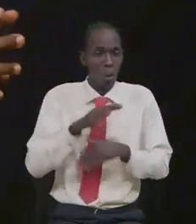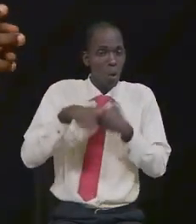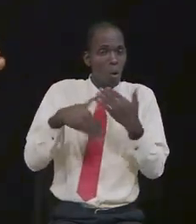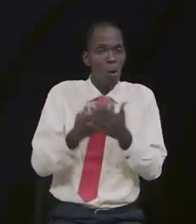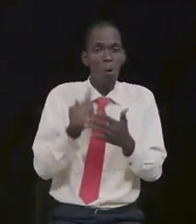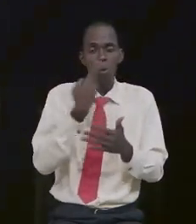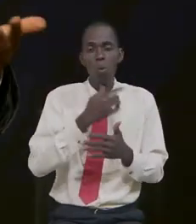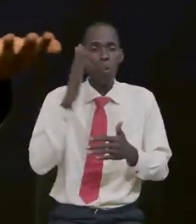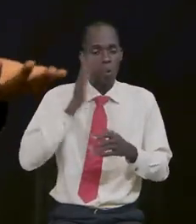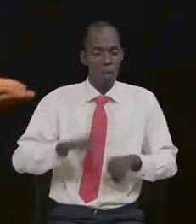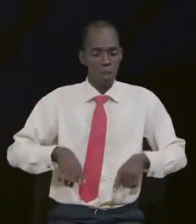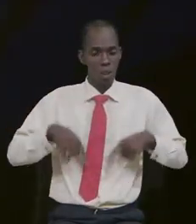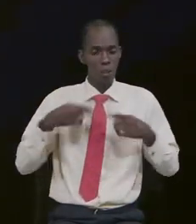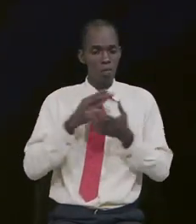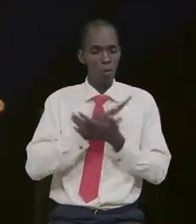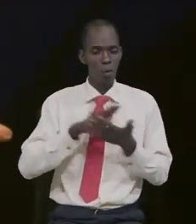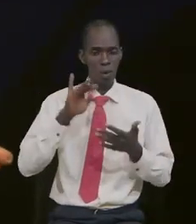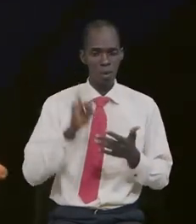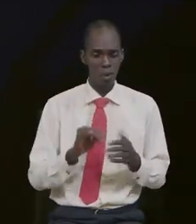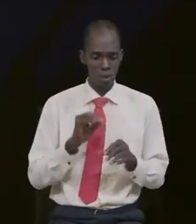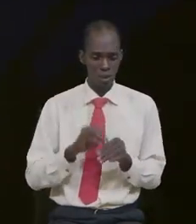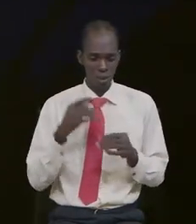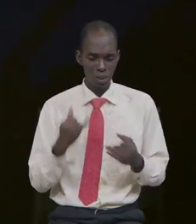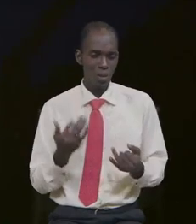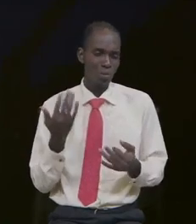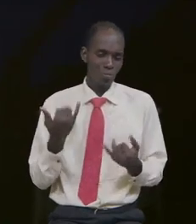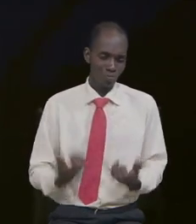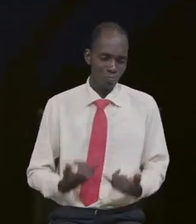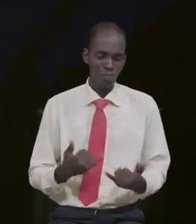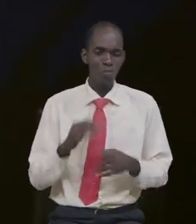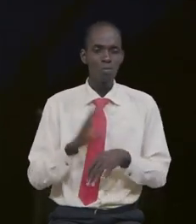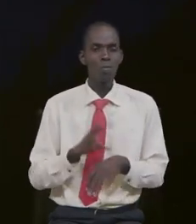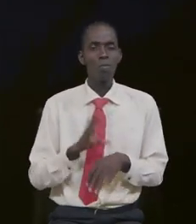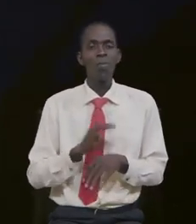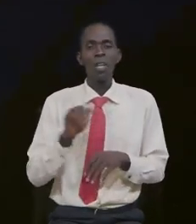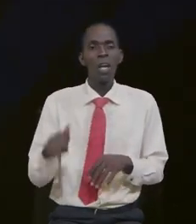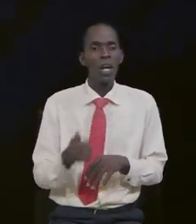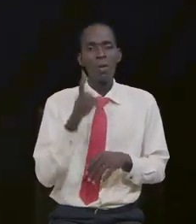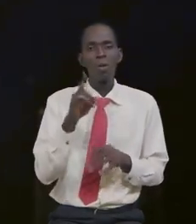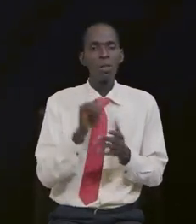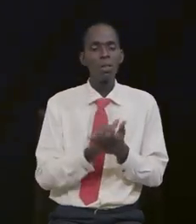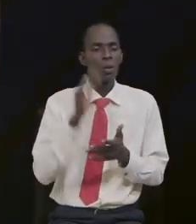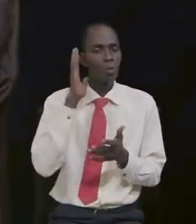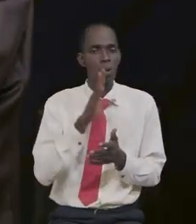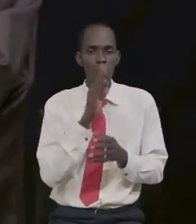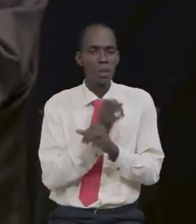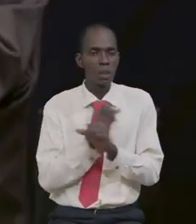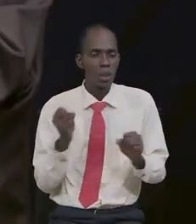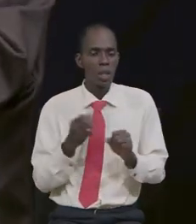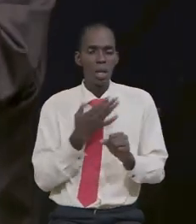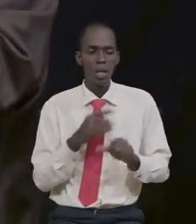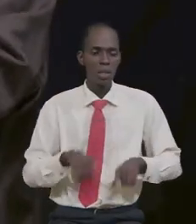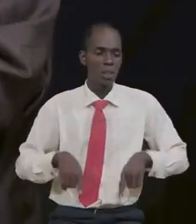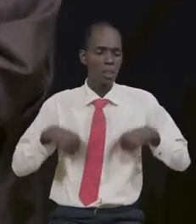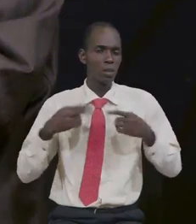early church and the present day church, anyone that is born again and he will live godly, and he says, I